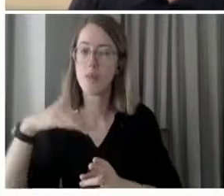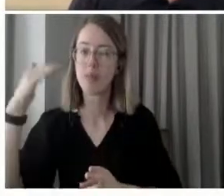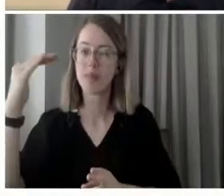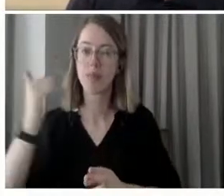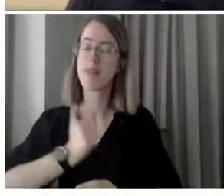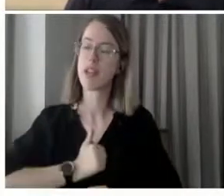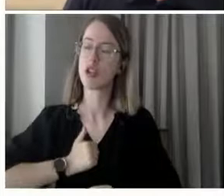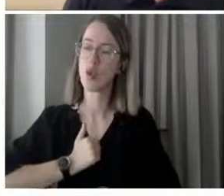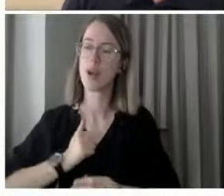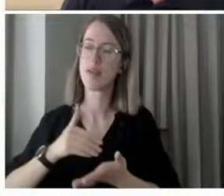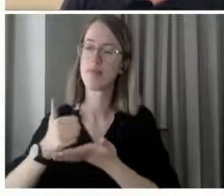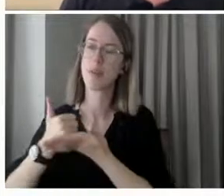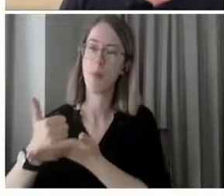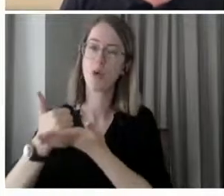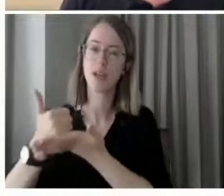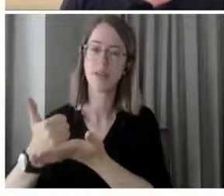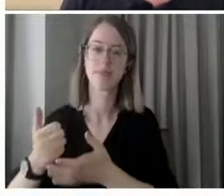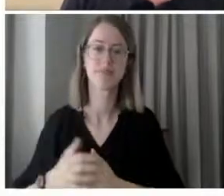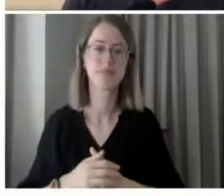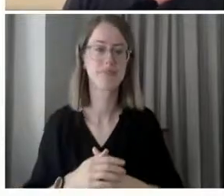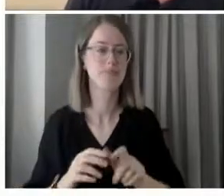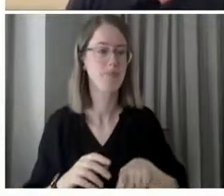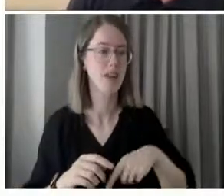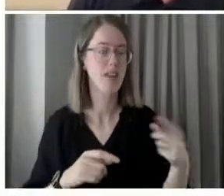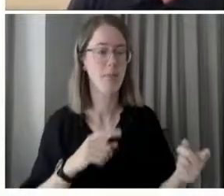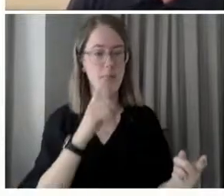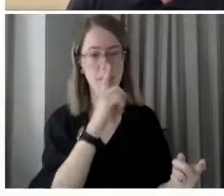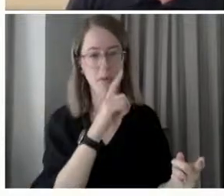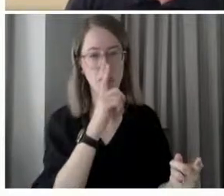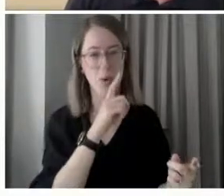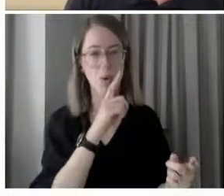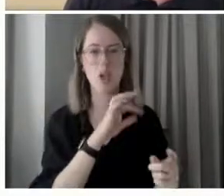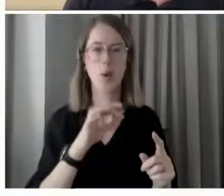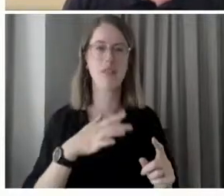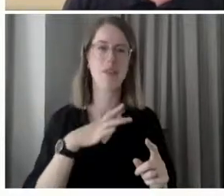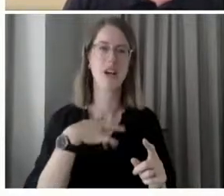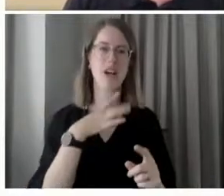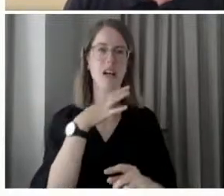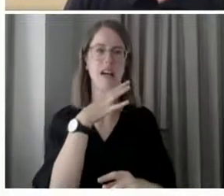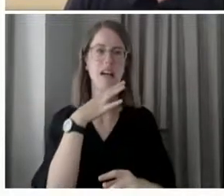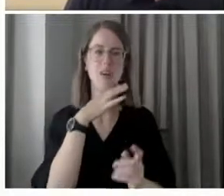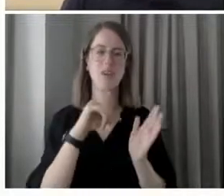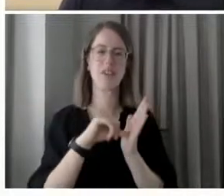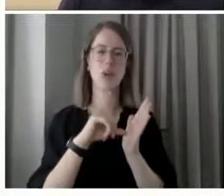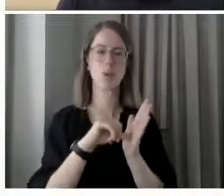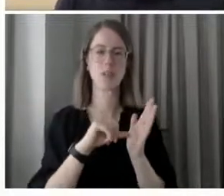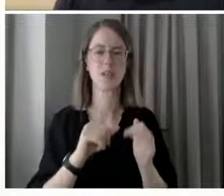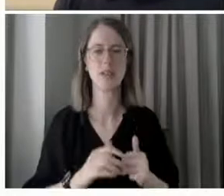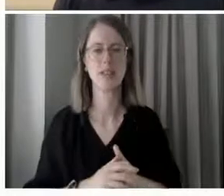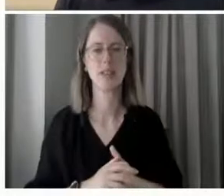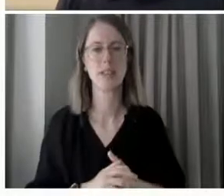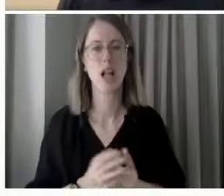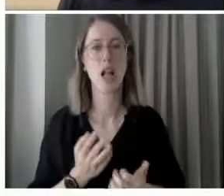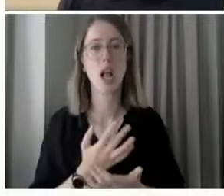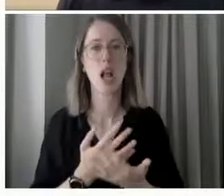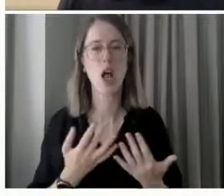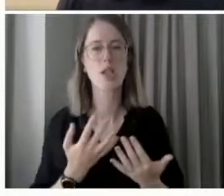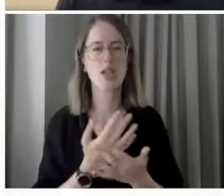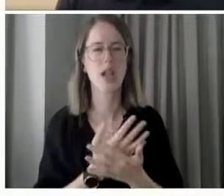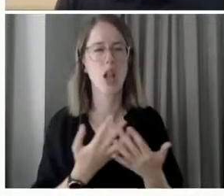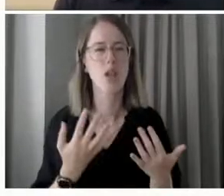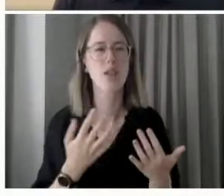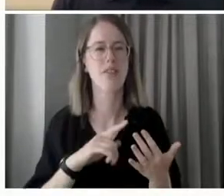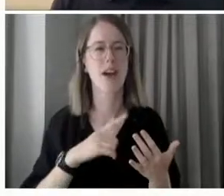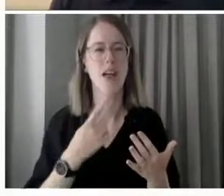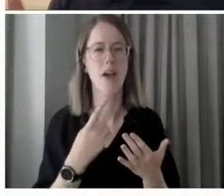so. And nobody is made to feel awkward or difficult about it. So there are lots and lots of other